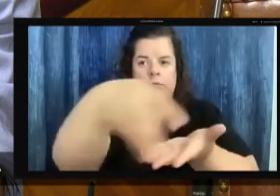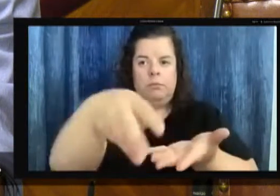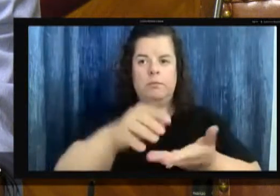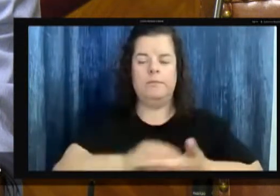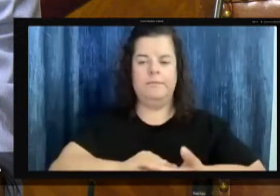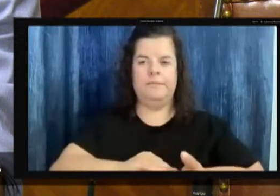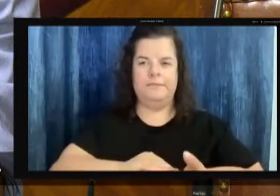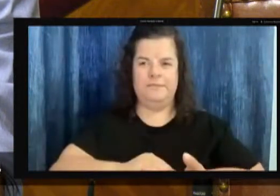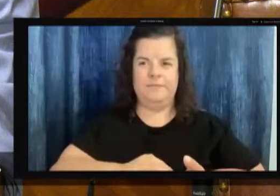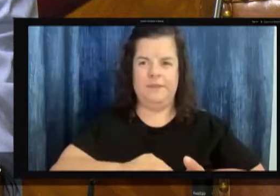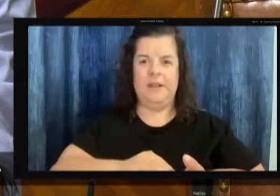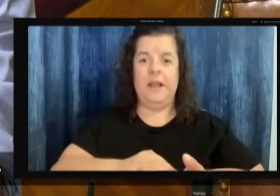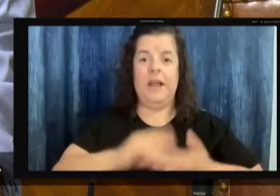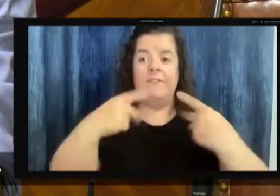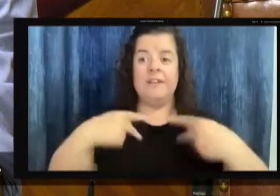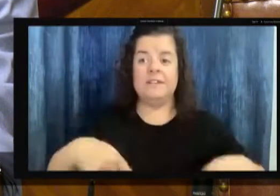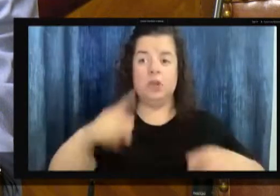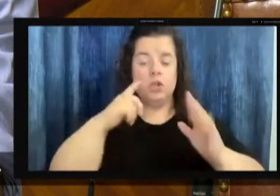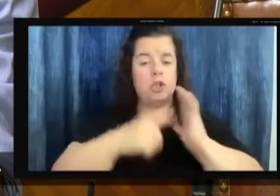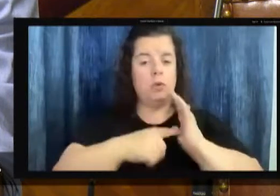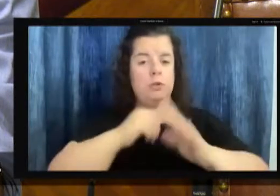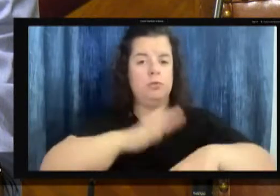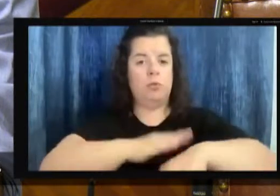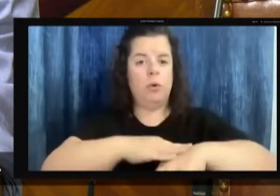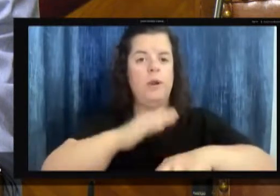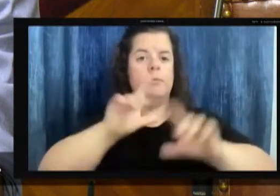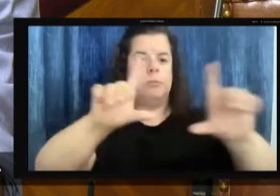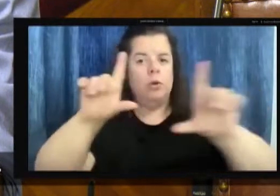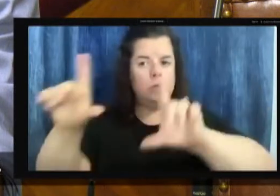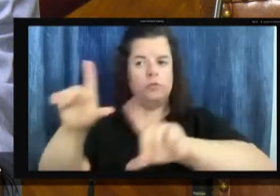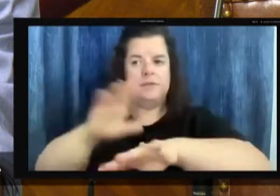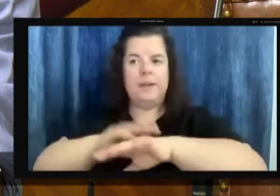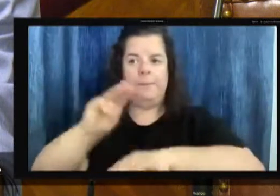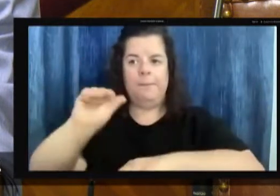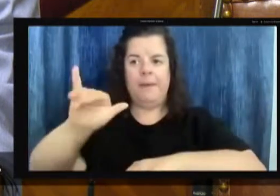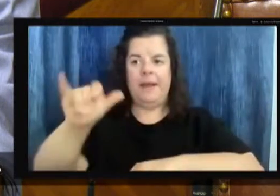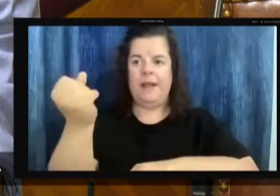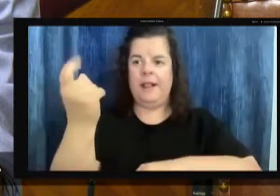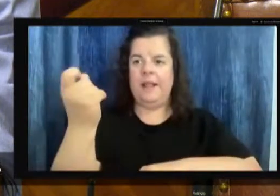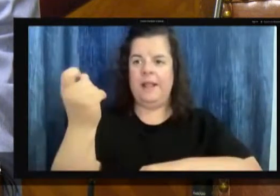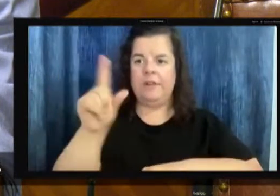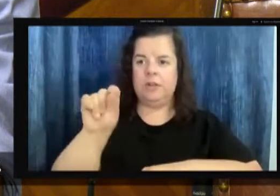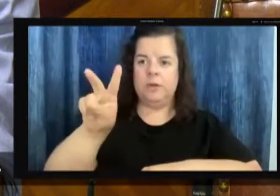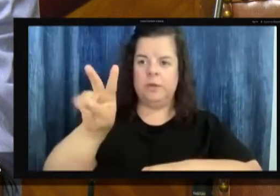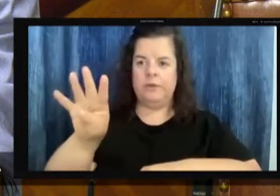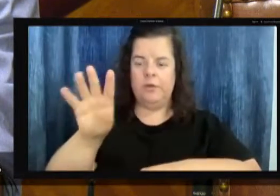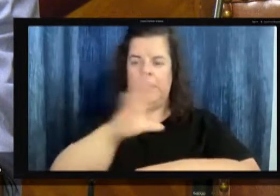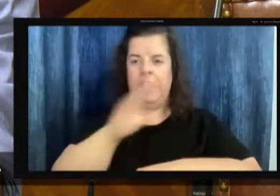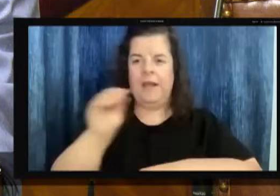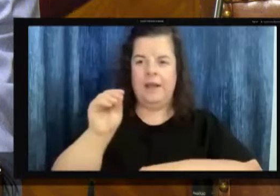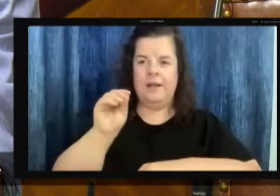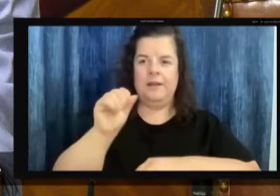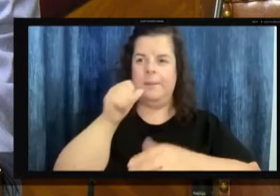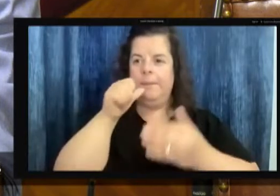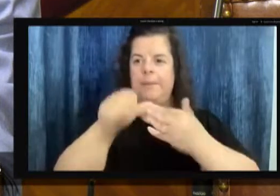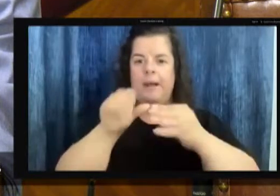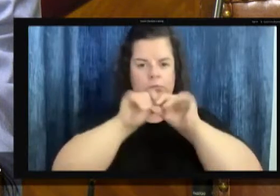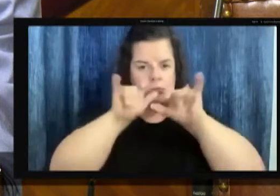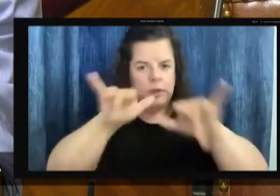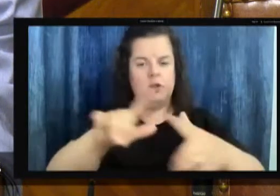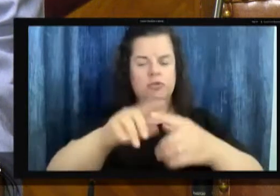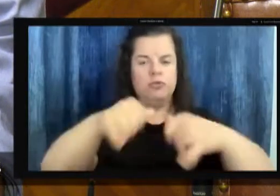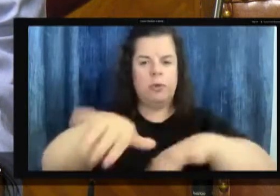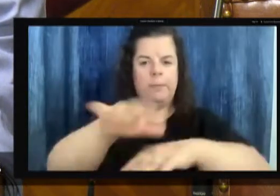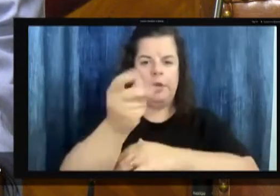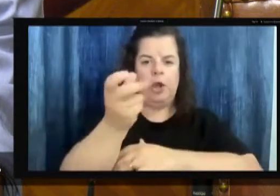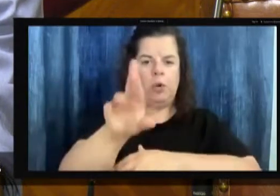Physical notice posters for this council hearing were posted on May 11th, 2024, and posted mailings were sent to property owners of nearby